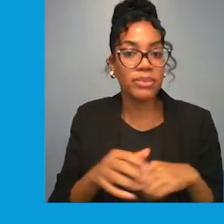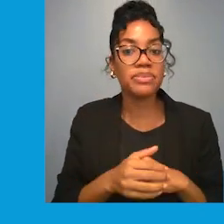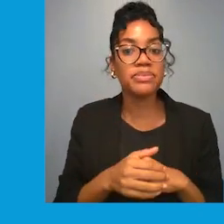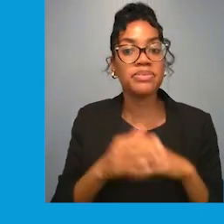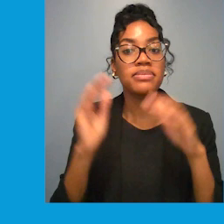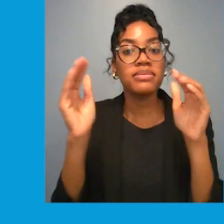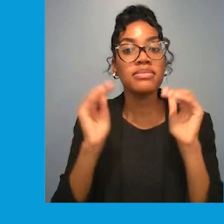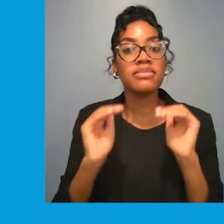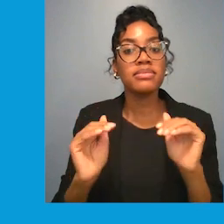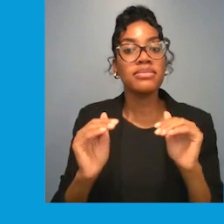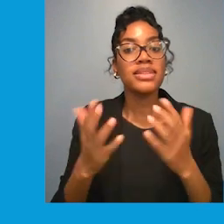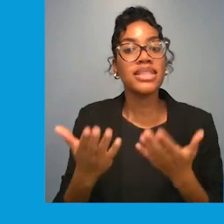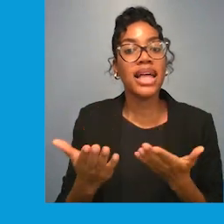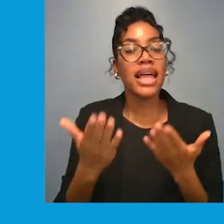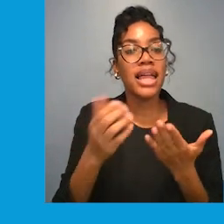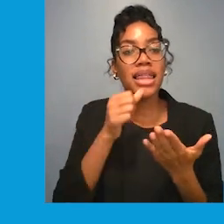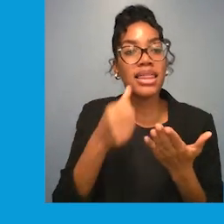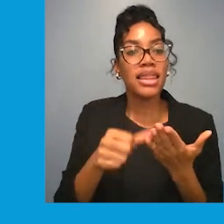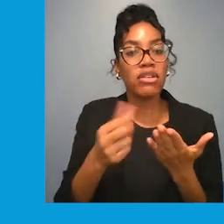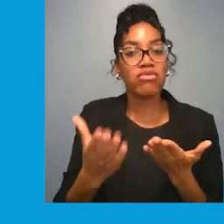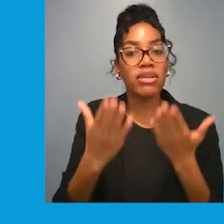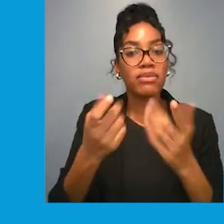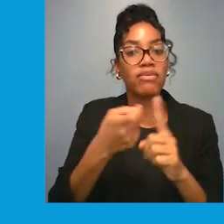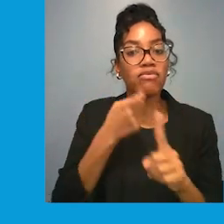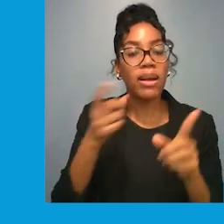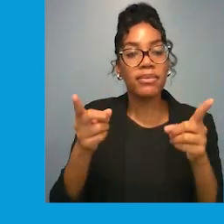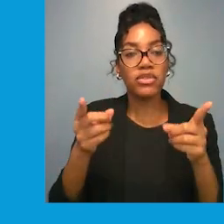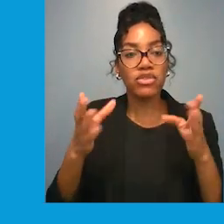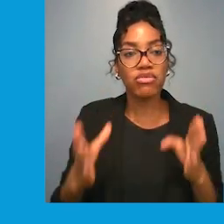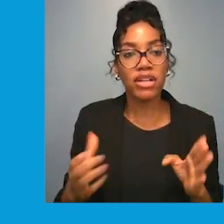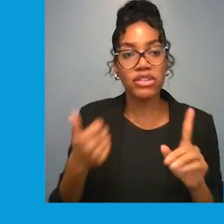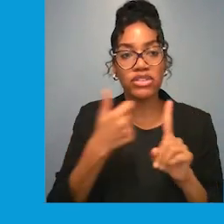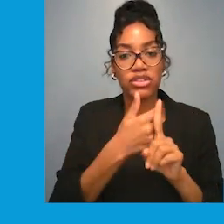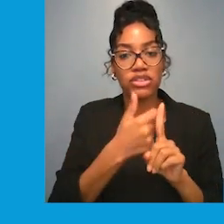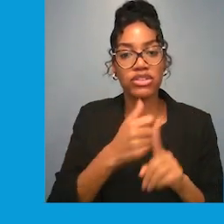of recommendation from the director.